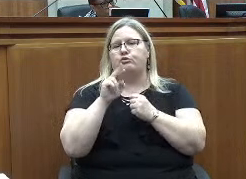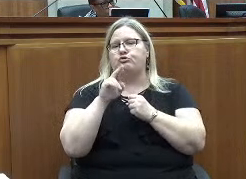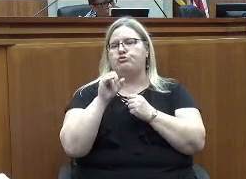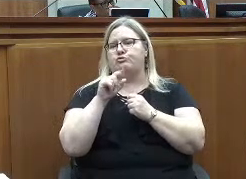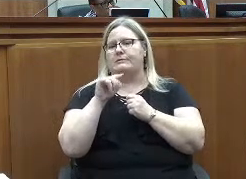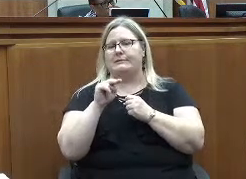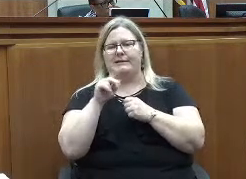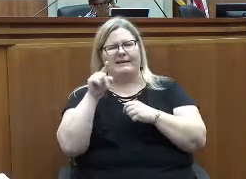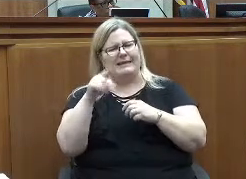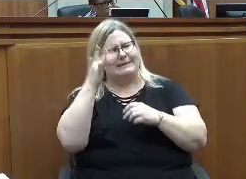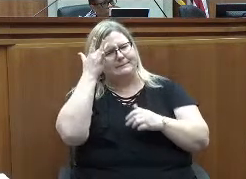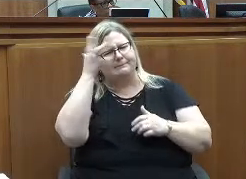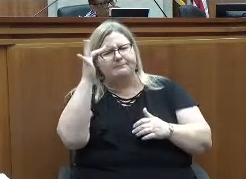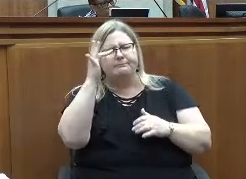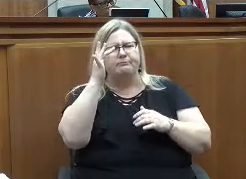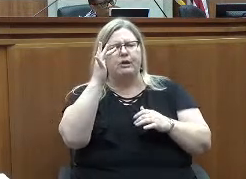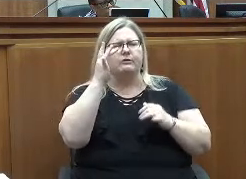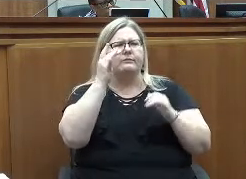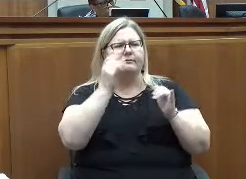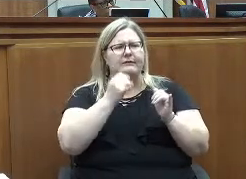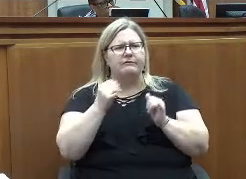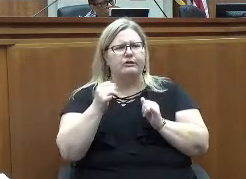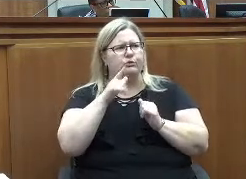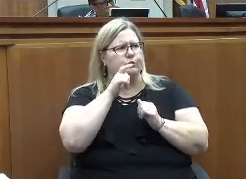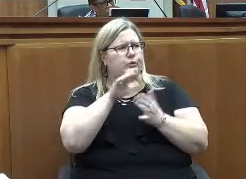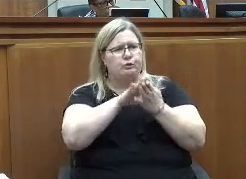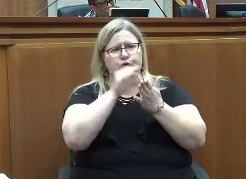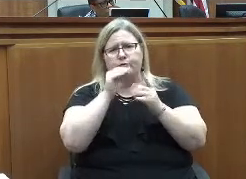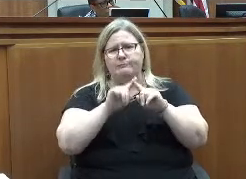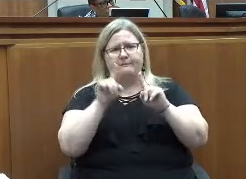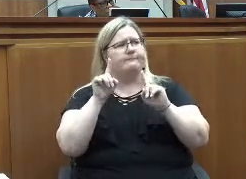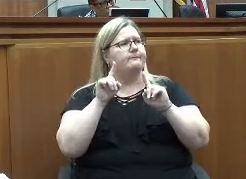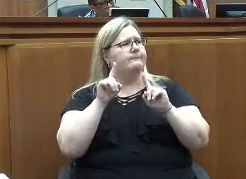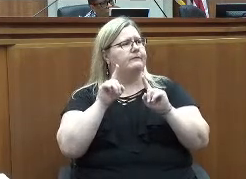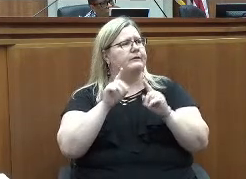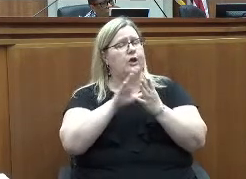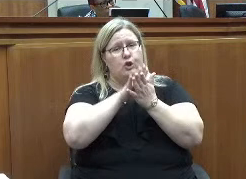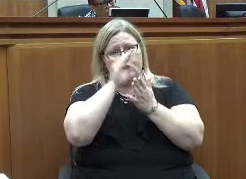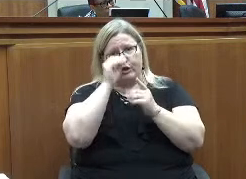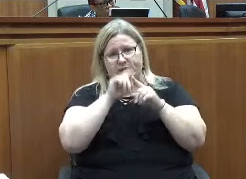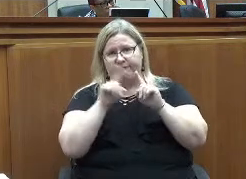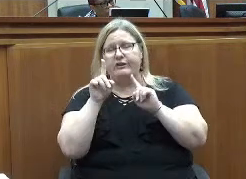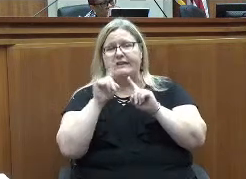a smart individual that learns different. He learns different.